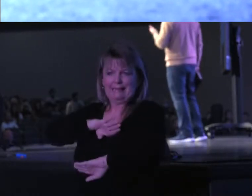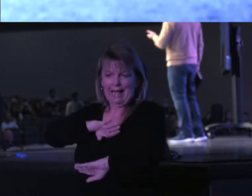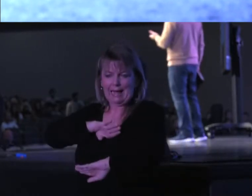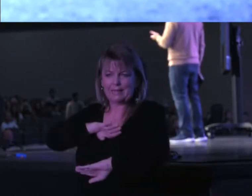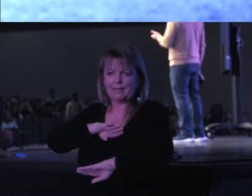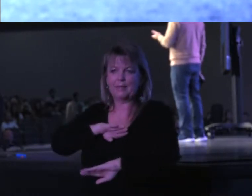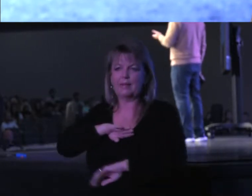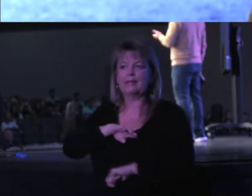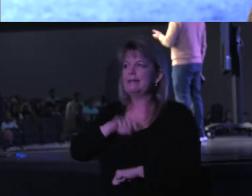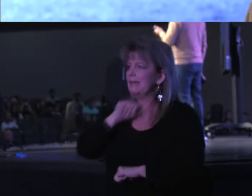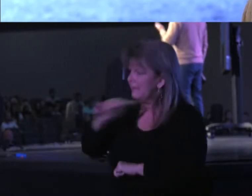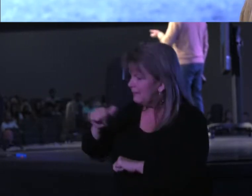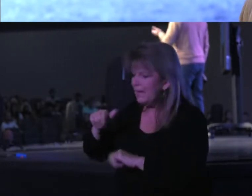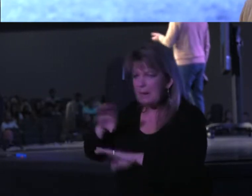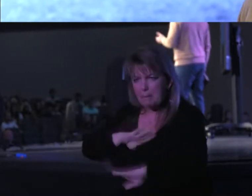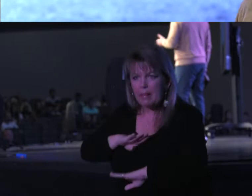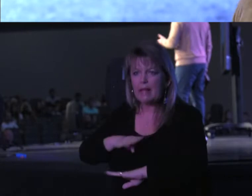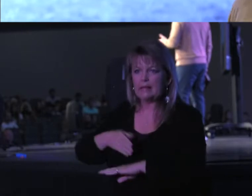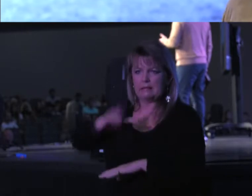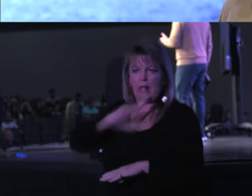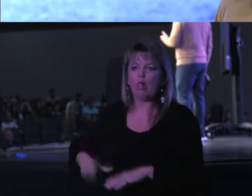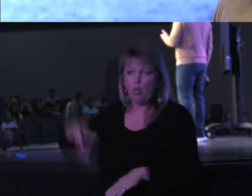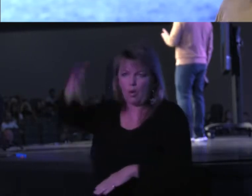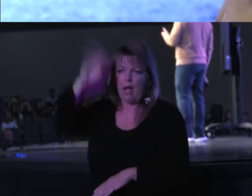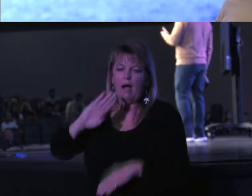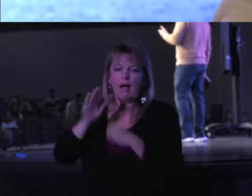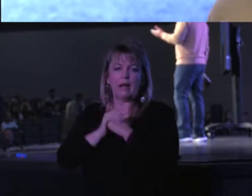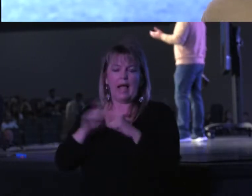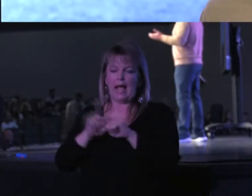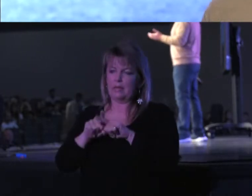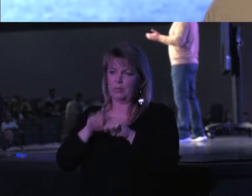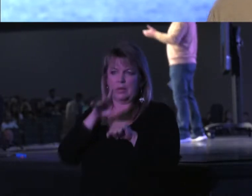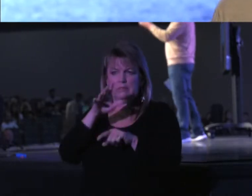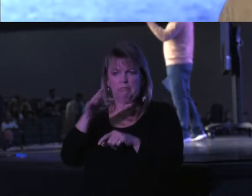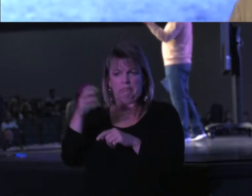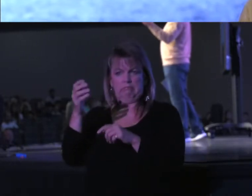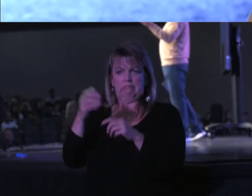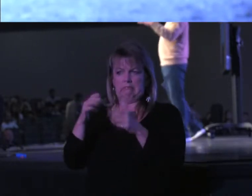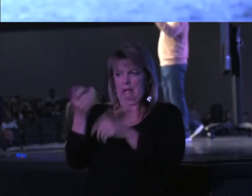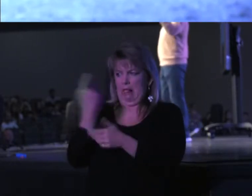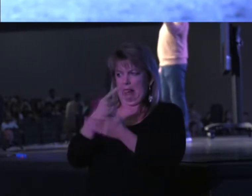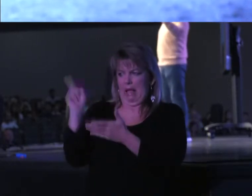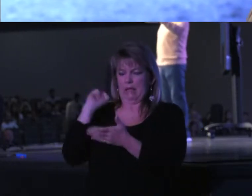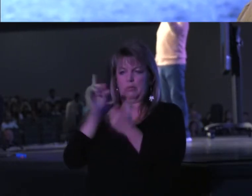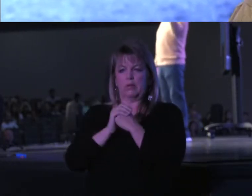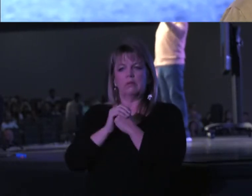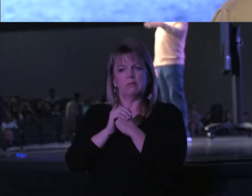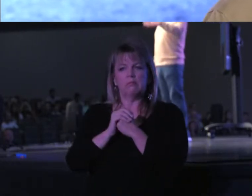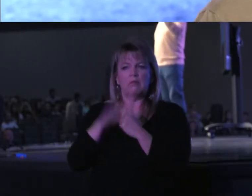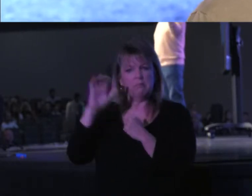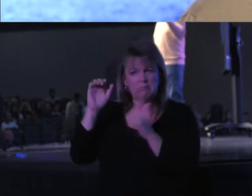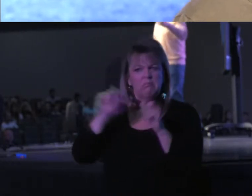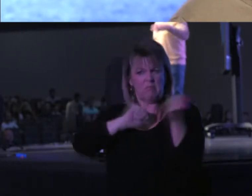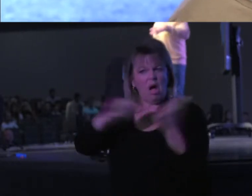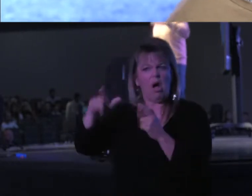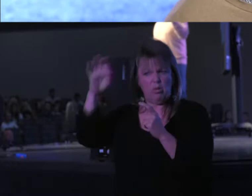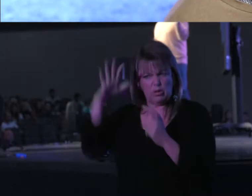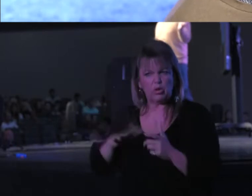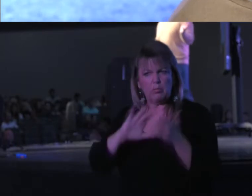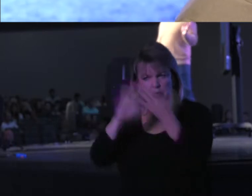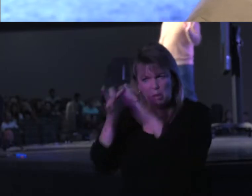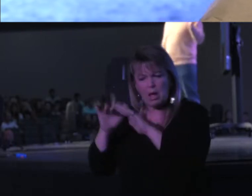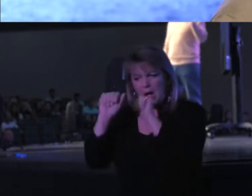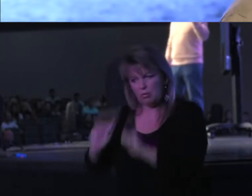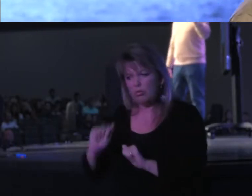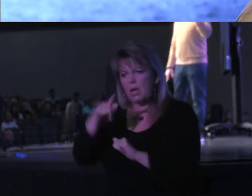and displeased the Lord God. As we spoke of last week, and all of the sermons are online and available, you can podcast them, you